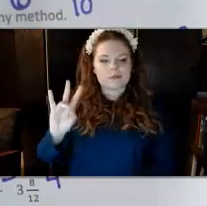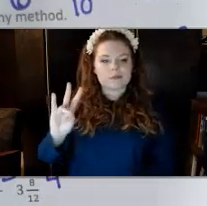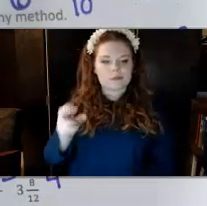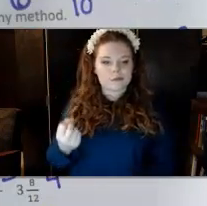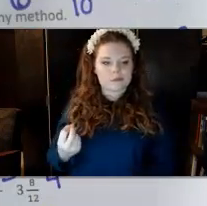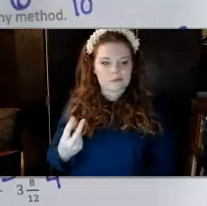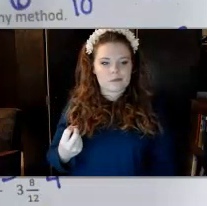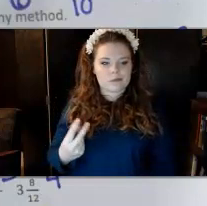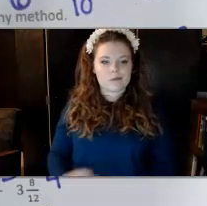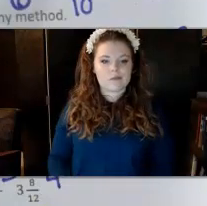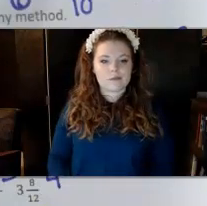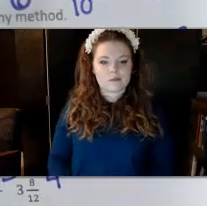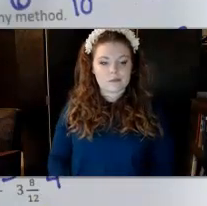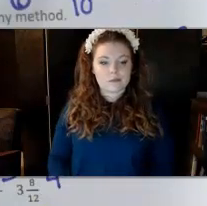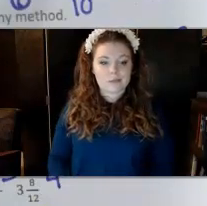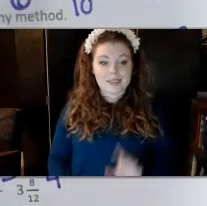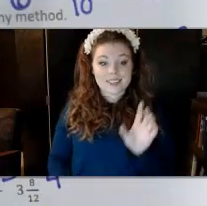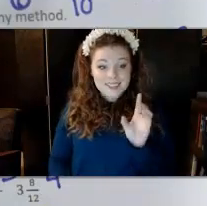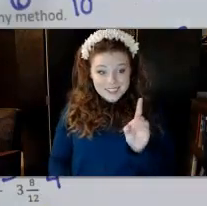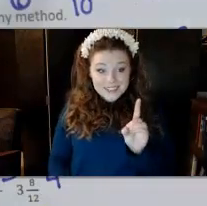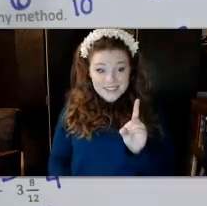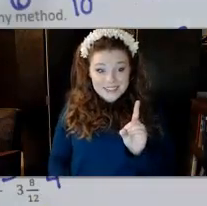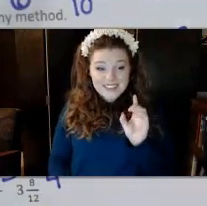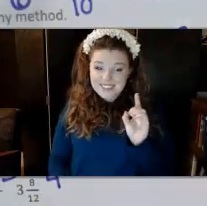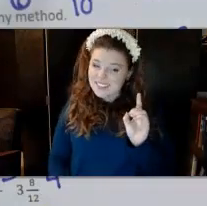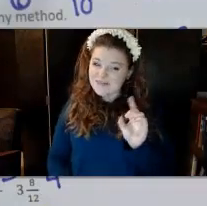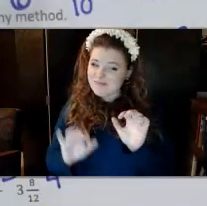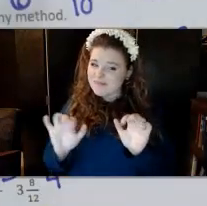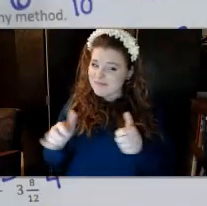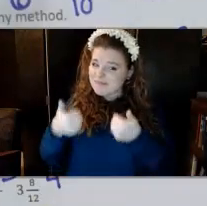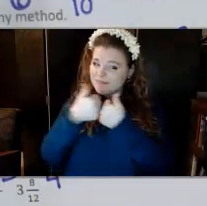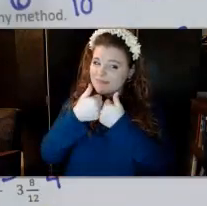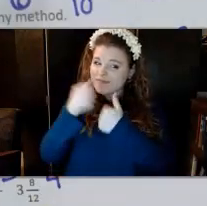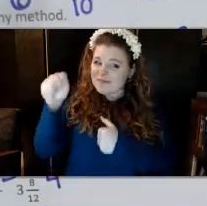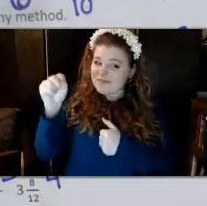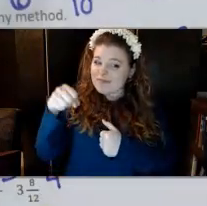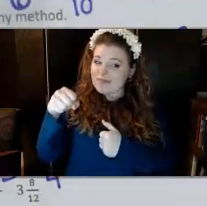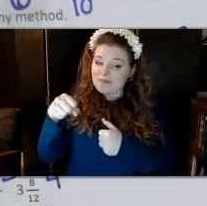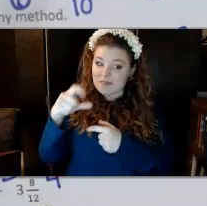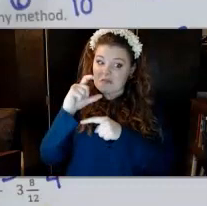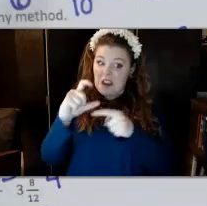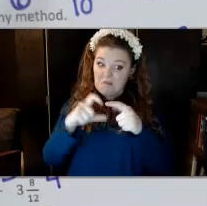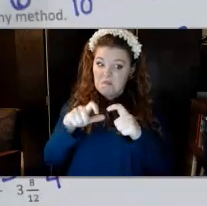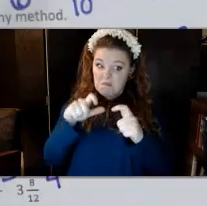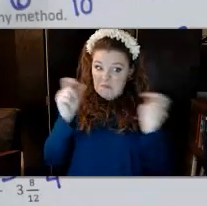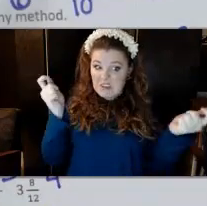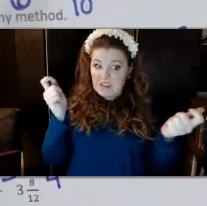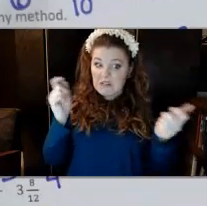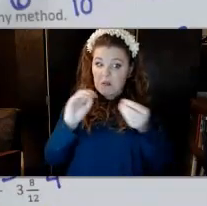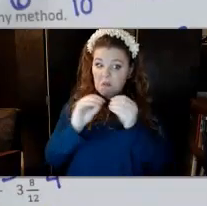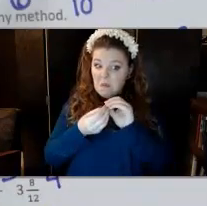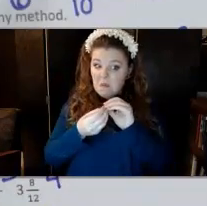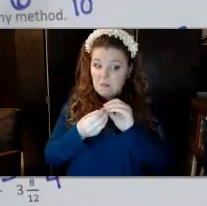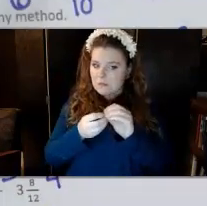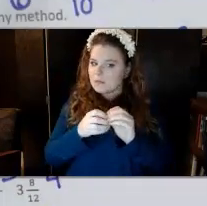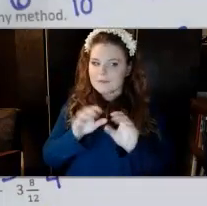7/12. And then D was kind of a challenge because the fractions were big, but do not